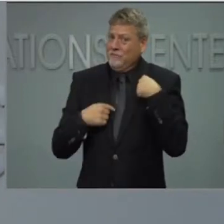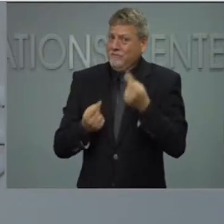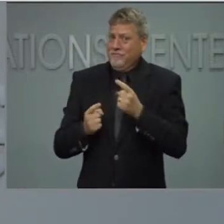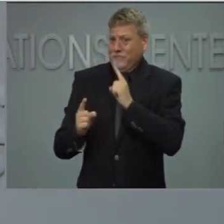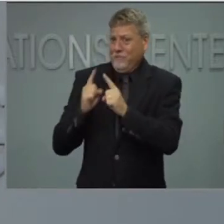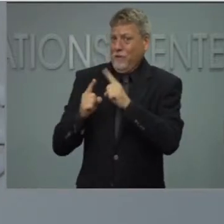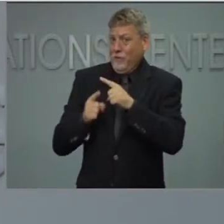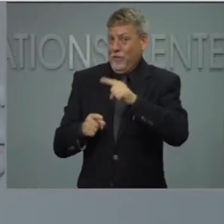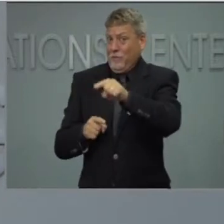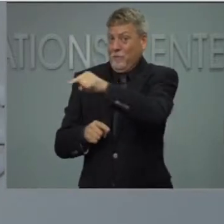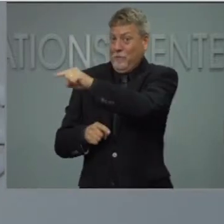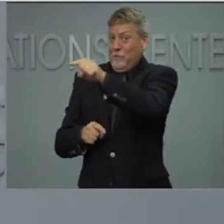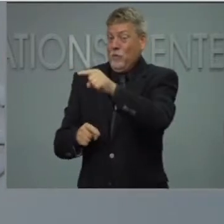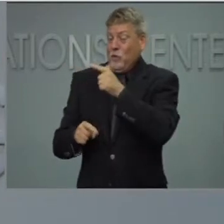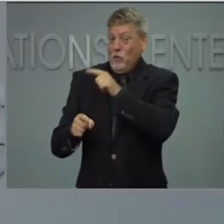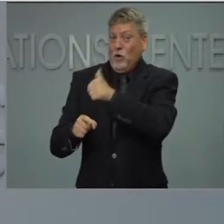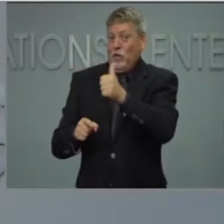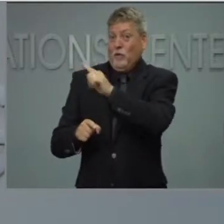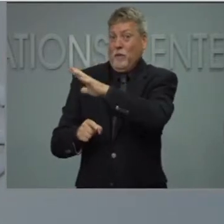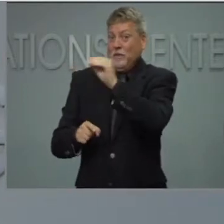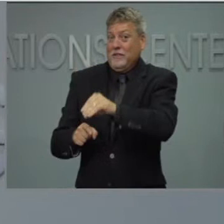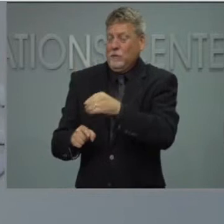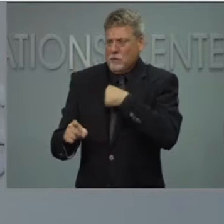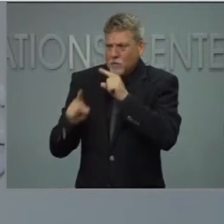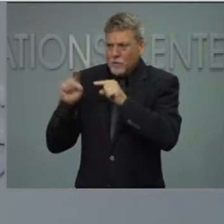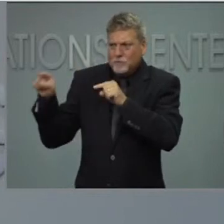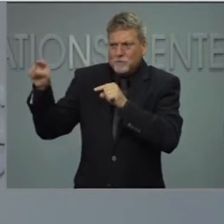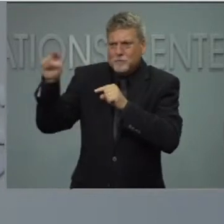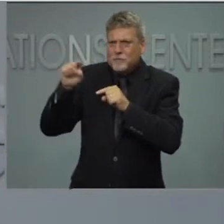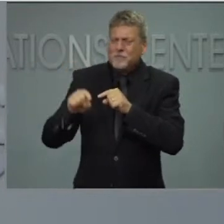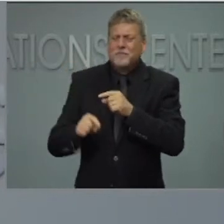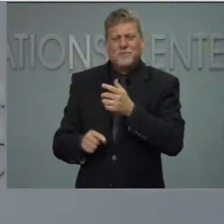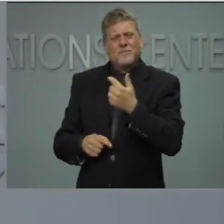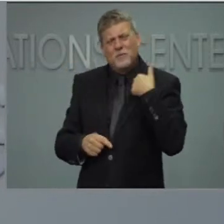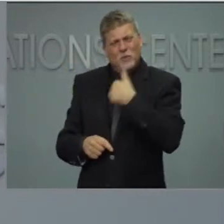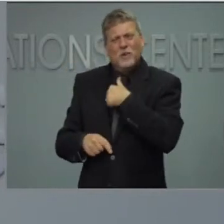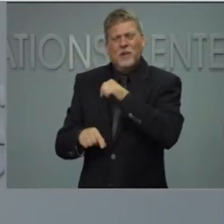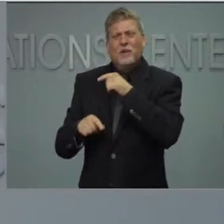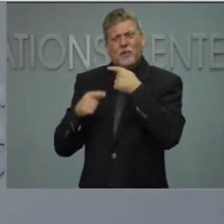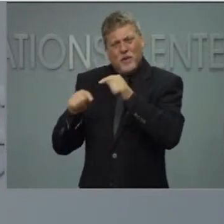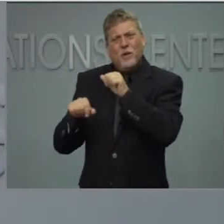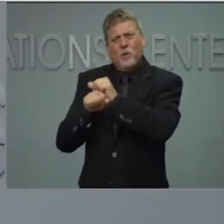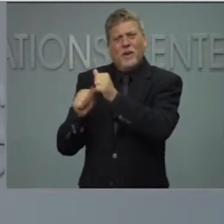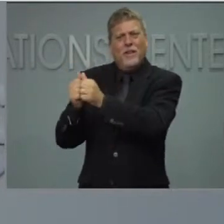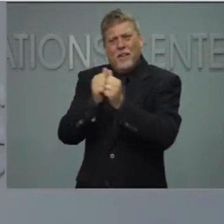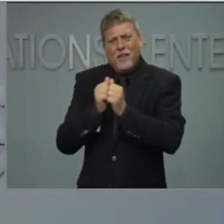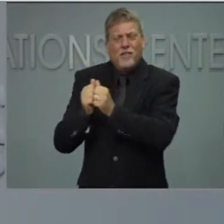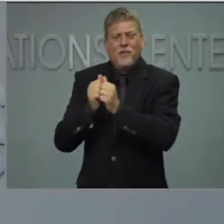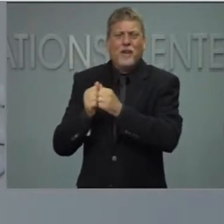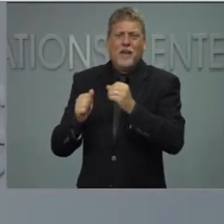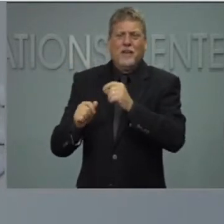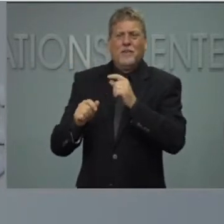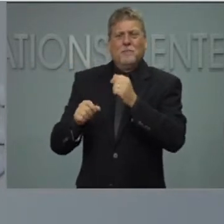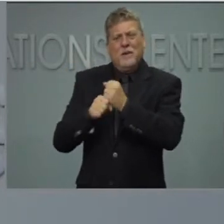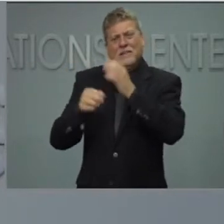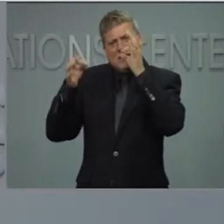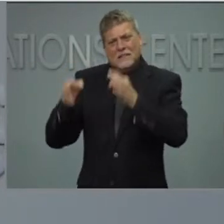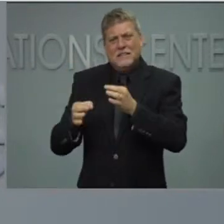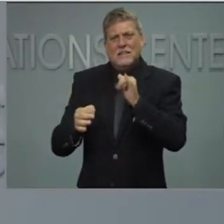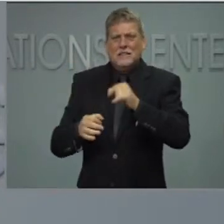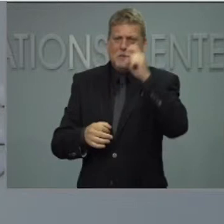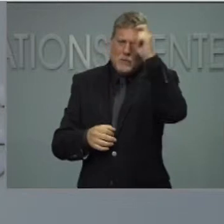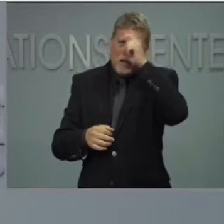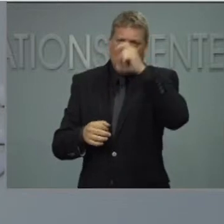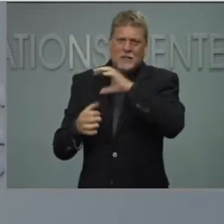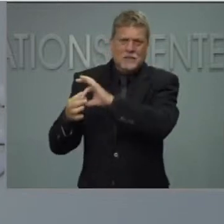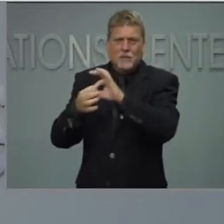going on. We're all in this thing together, and we all need to work together to act responsibly to stop this virus. Thank you.